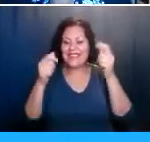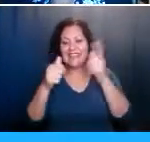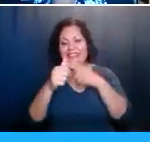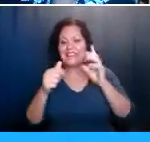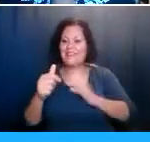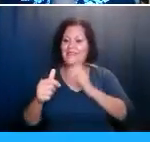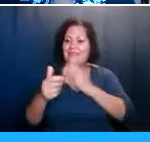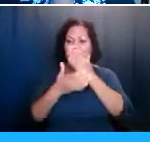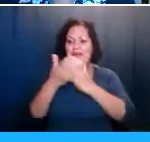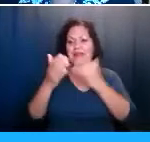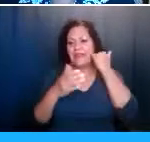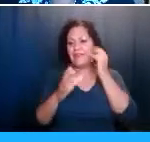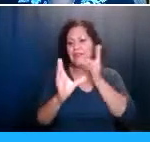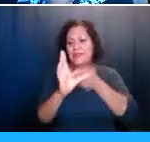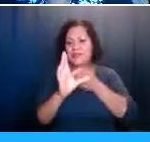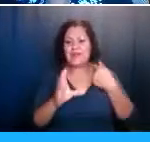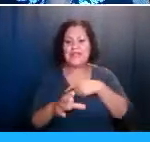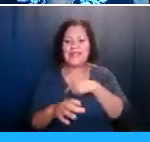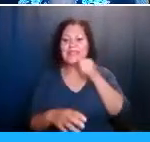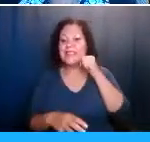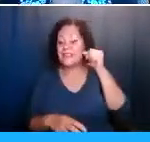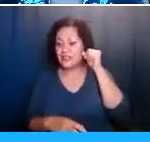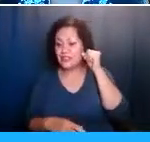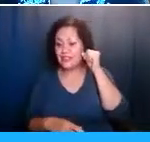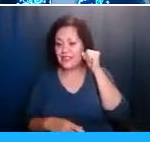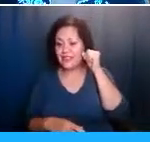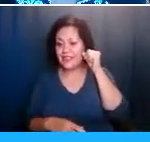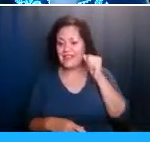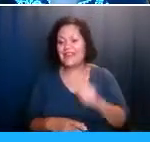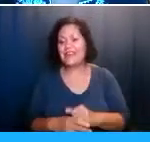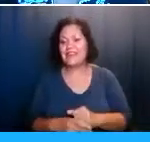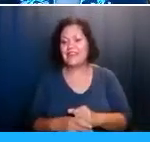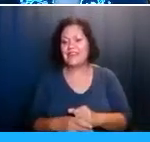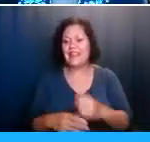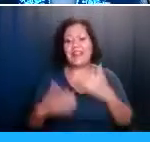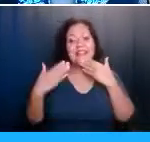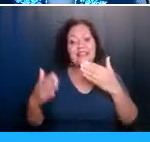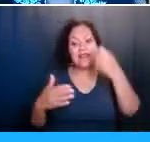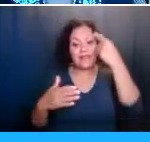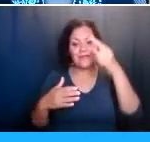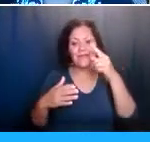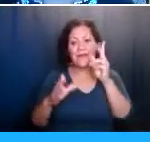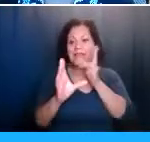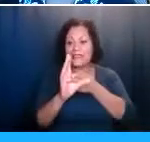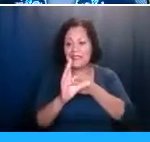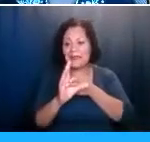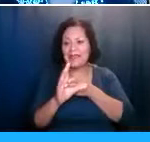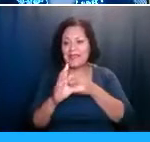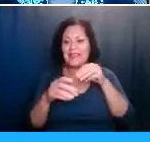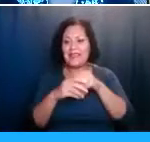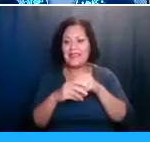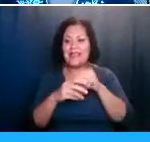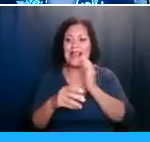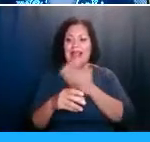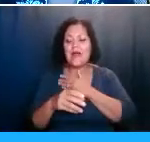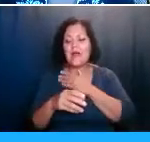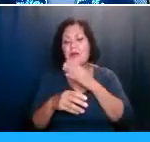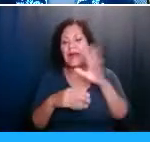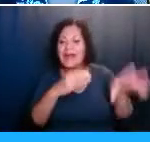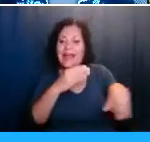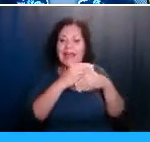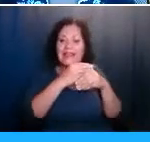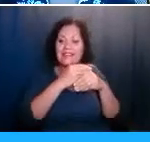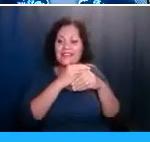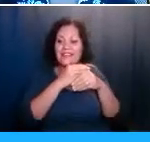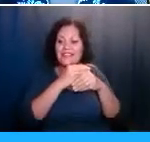us yesterday, thank you for participating in our extra added attraction